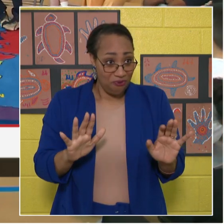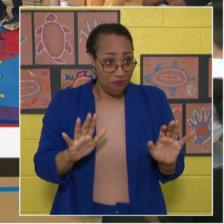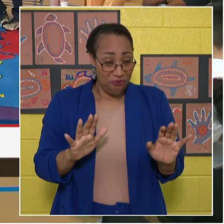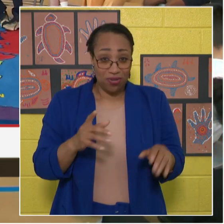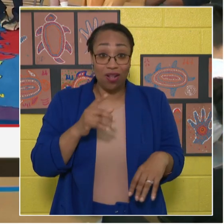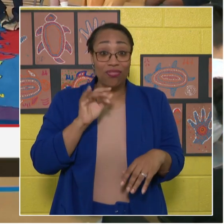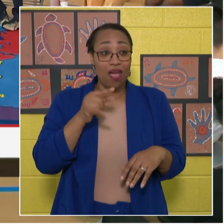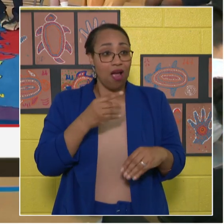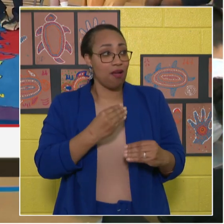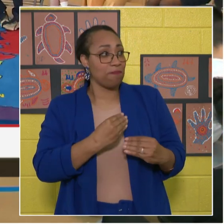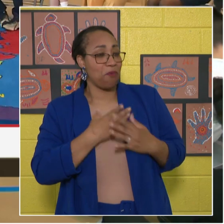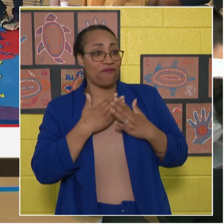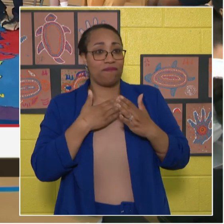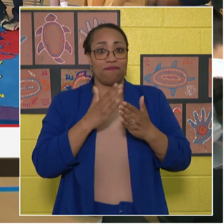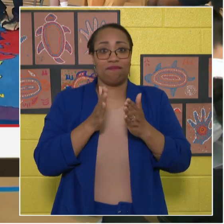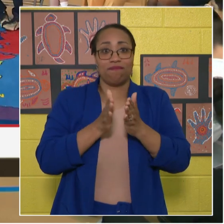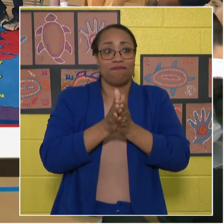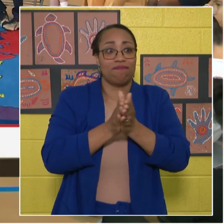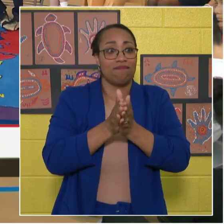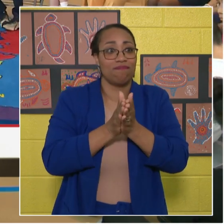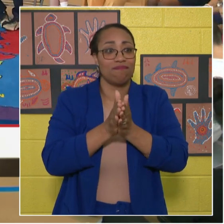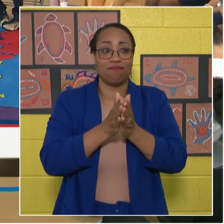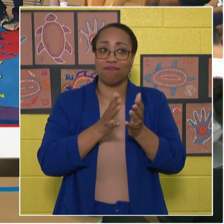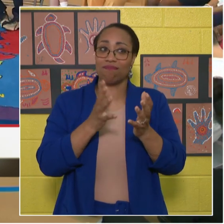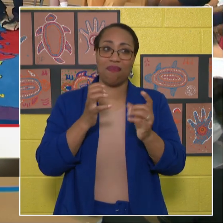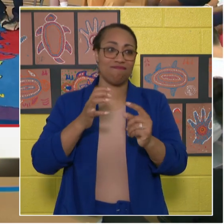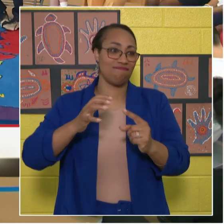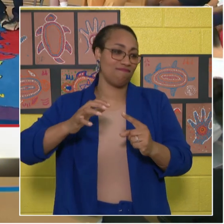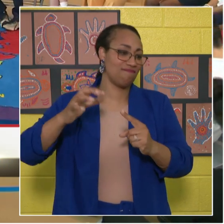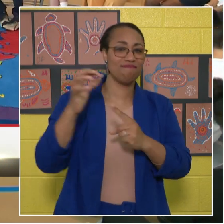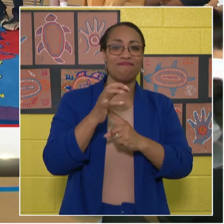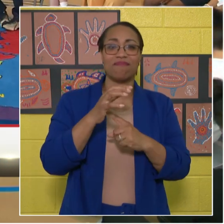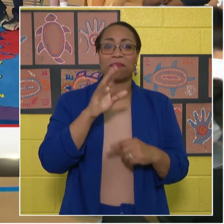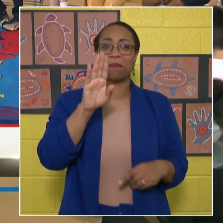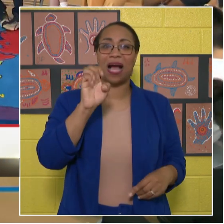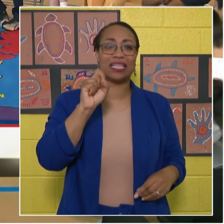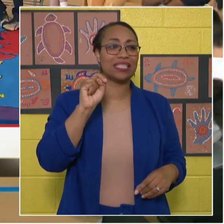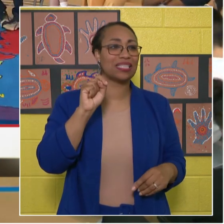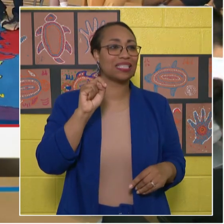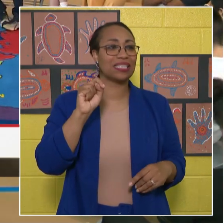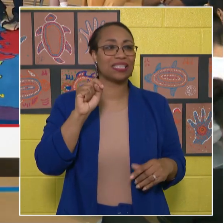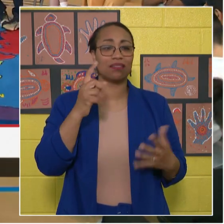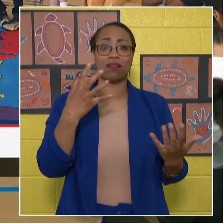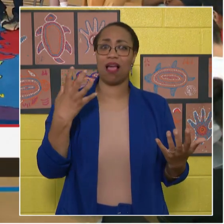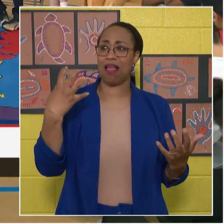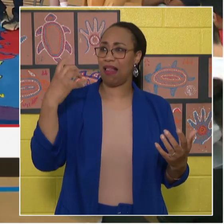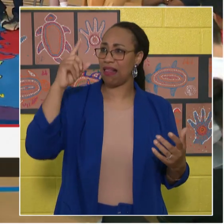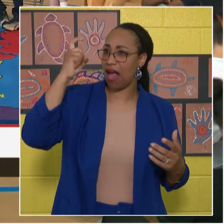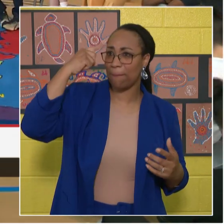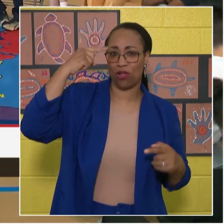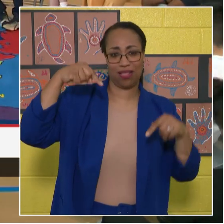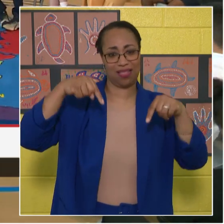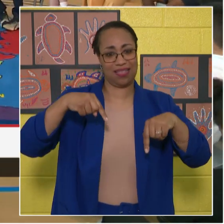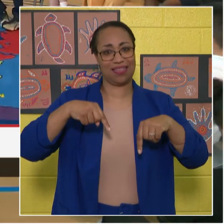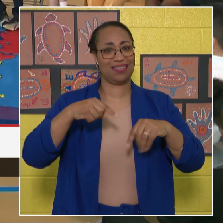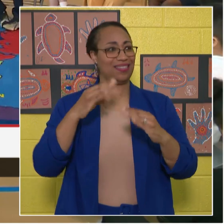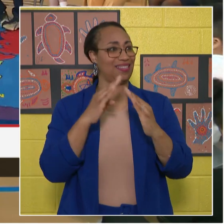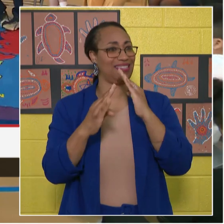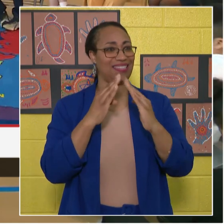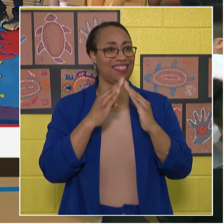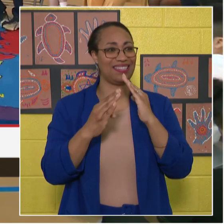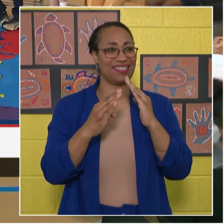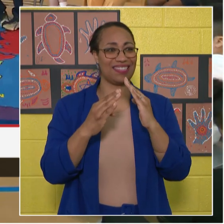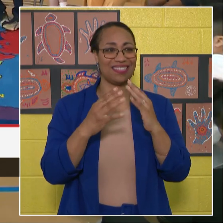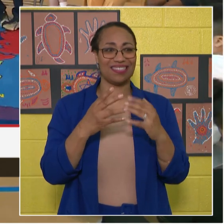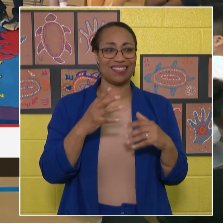a capital city. We're a world-class city, and so we should want, when people think about the best cities in the